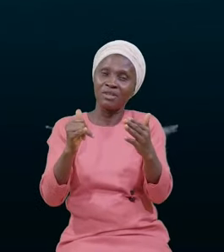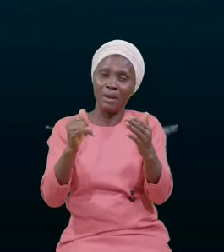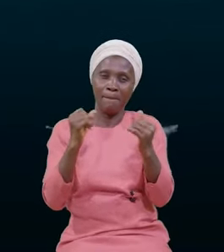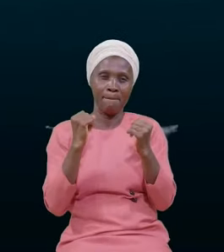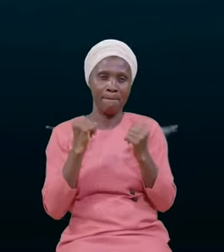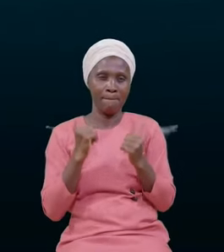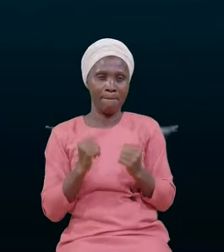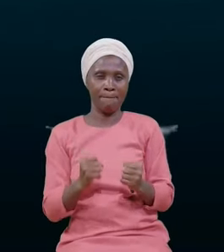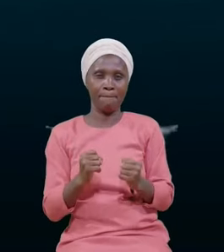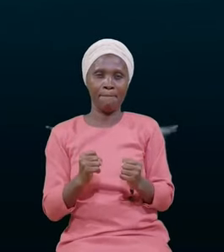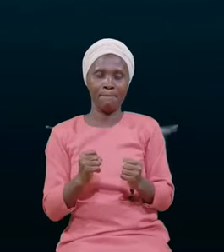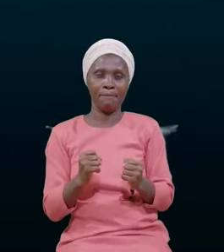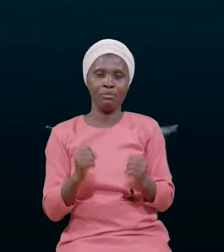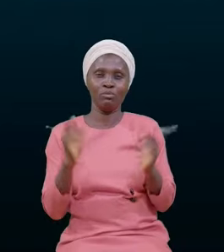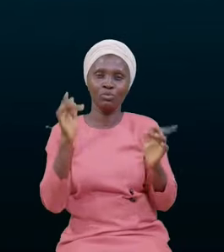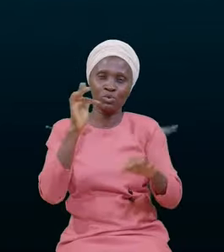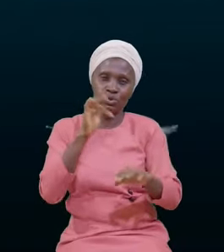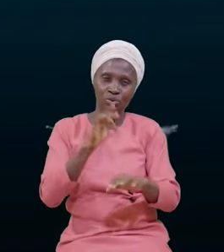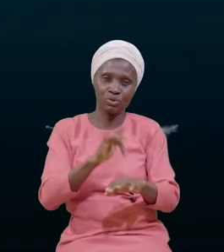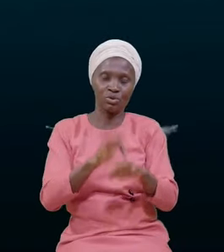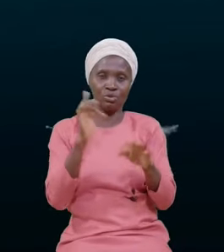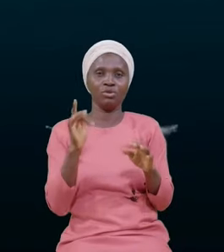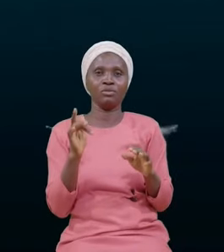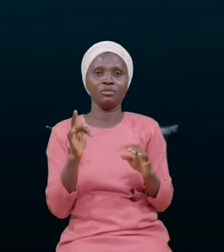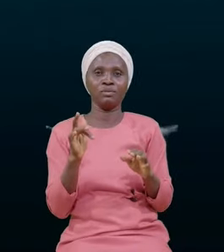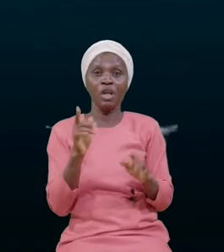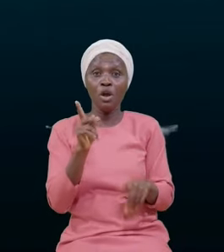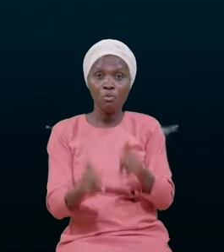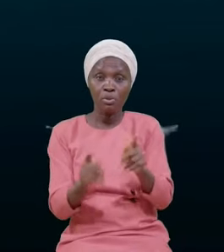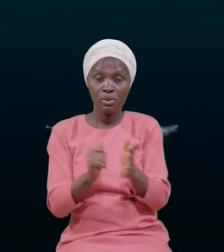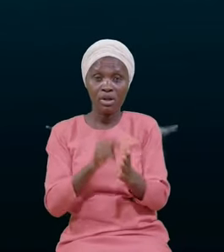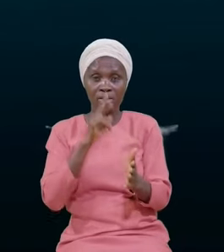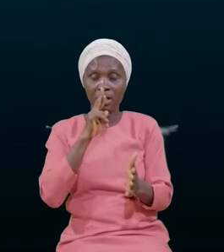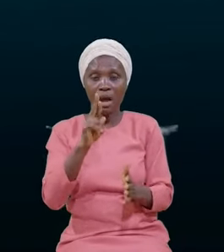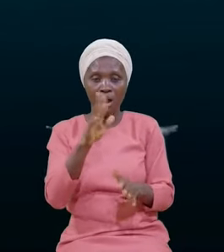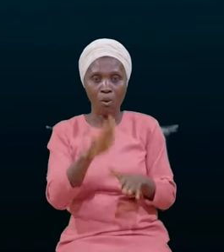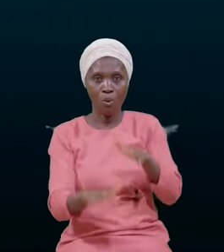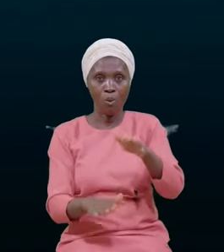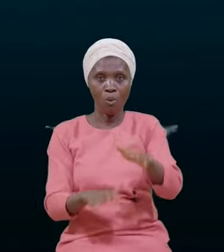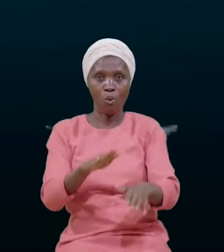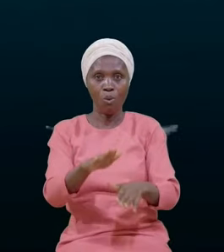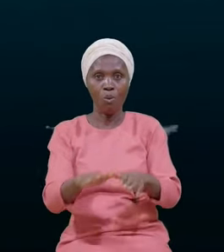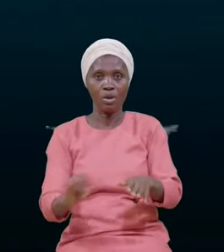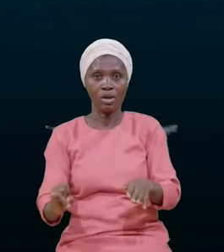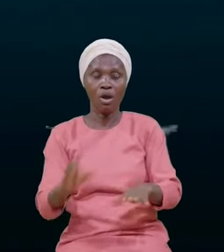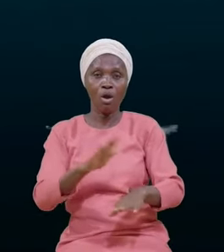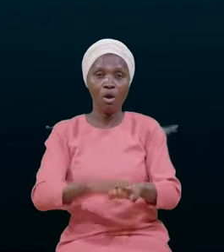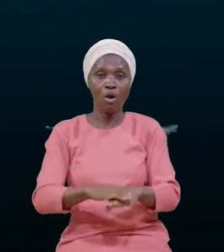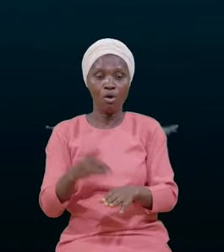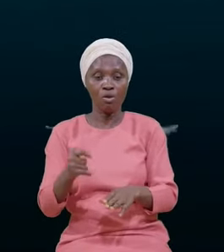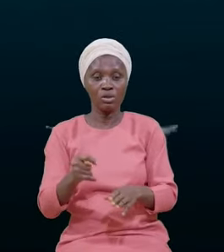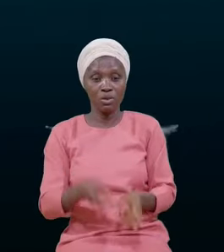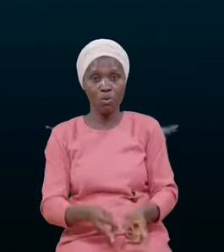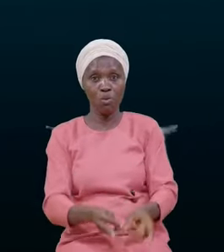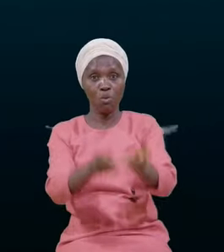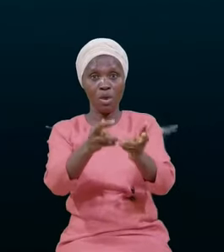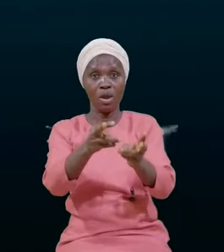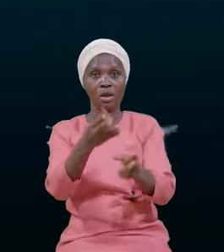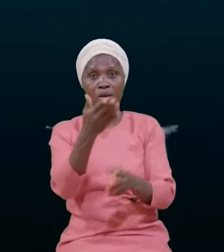encounter those who are passing by the road those who are hearing us let there be a Divine